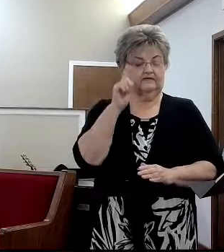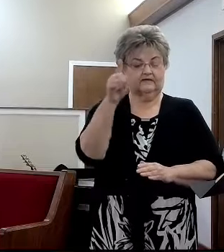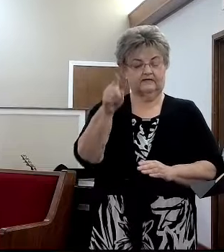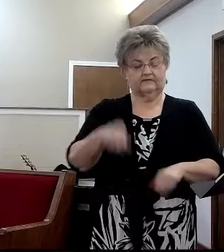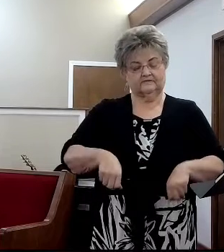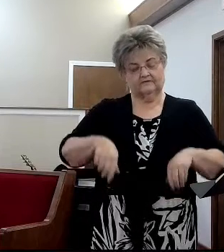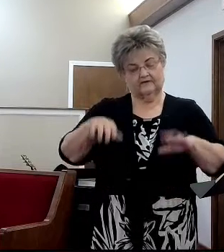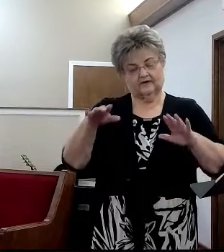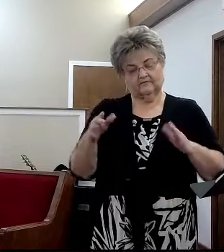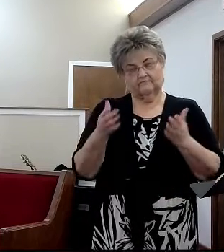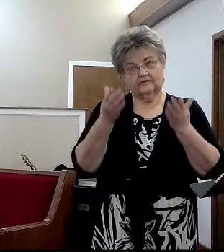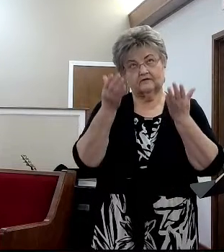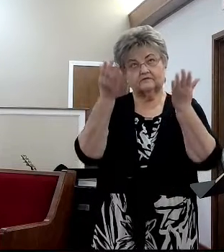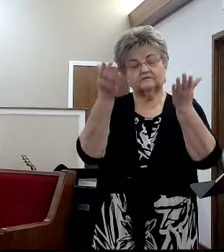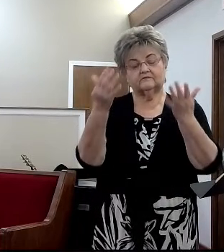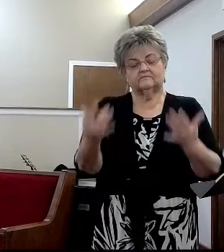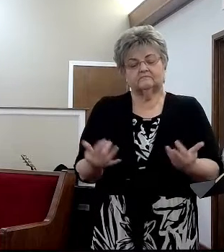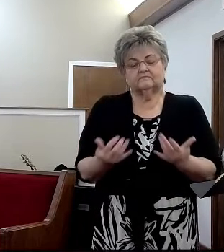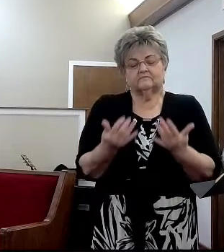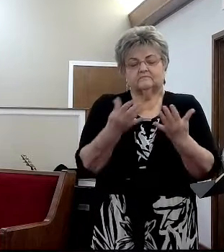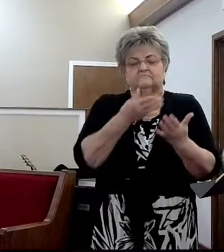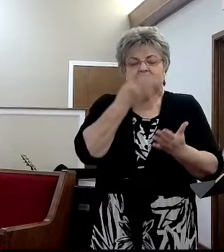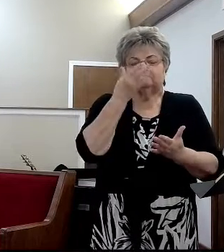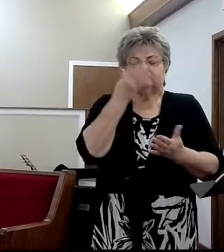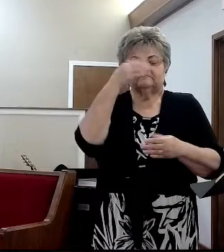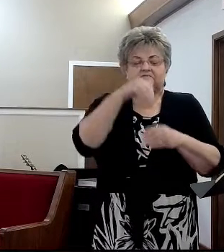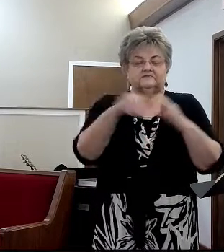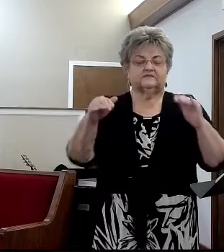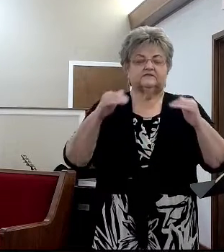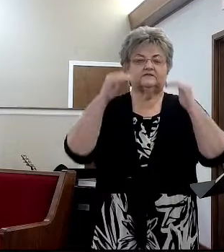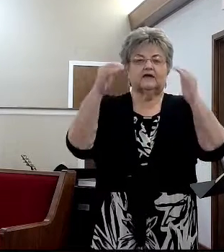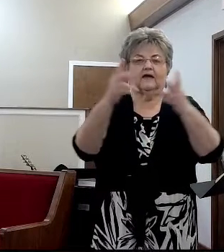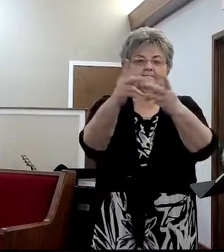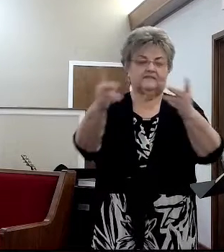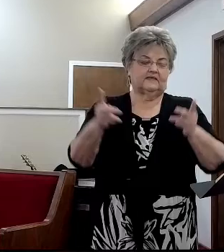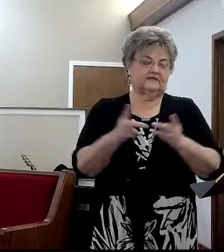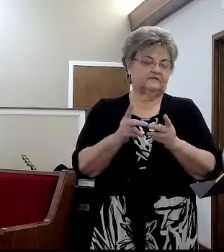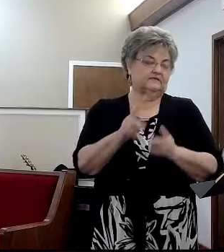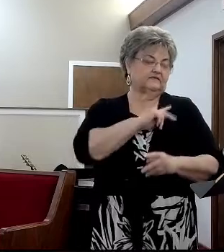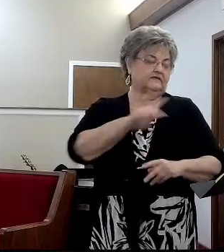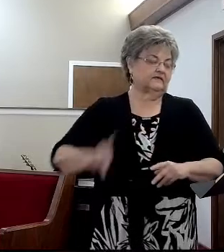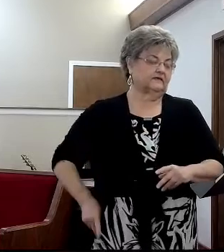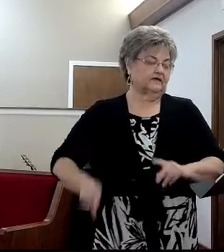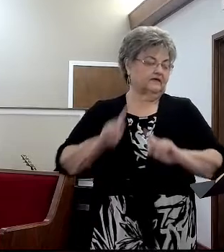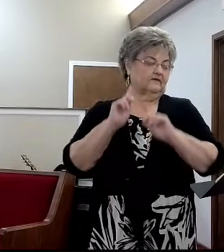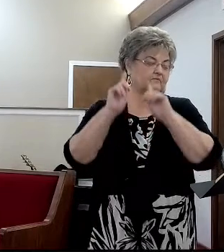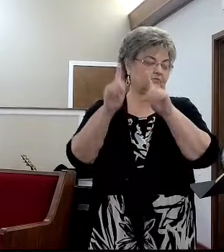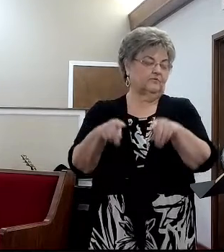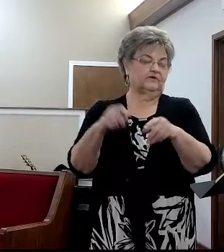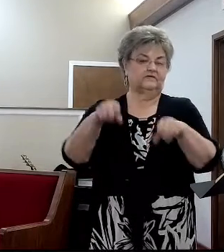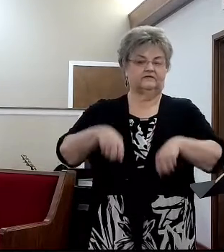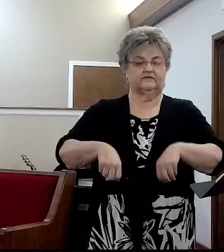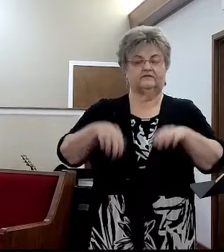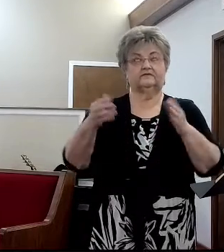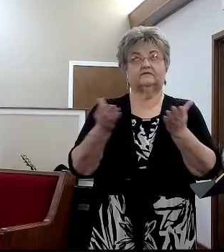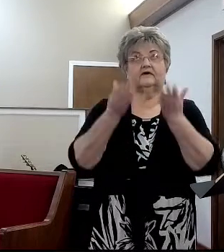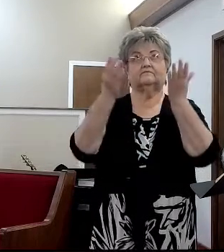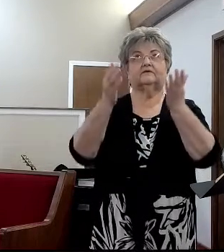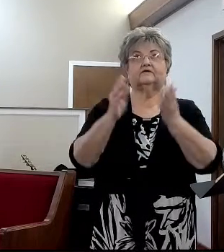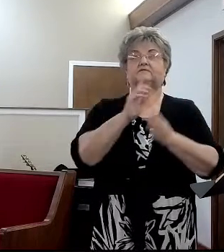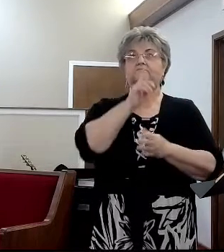places. And the king went to there, for that was the great high place.